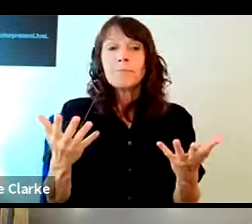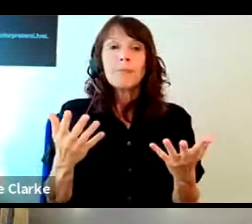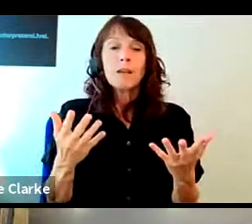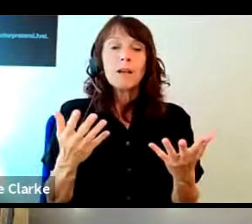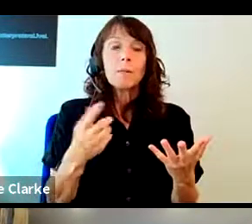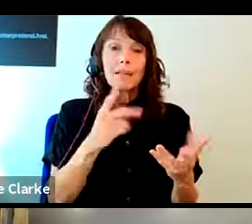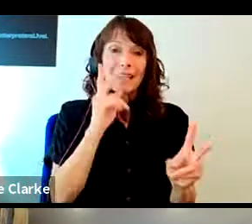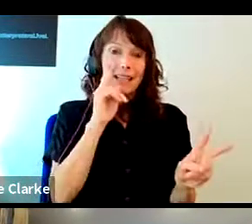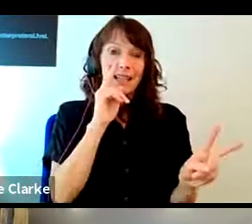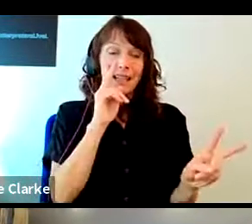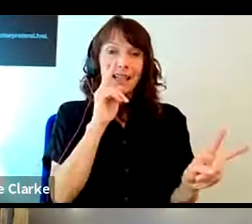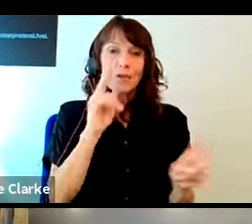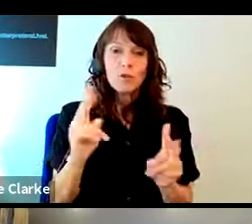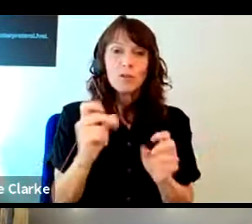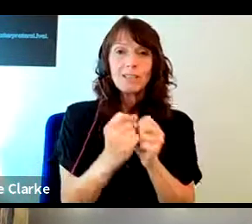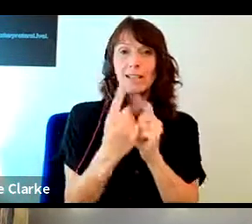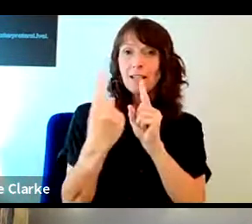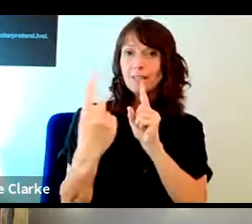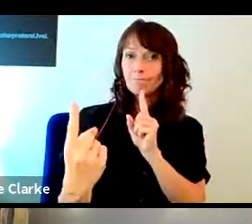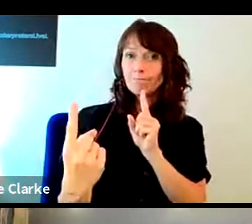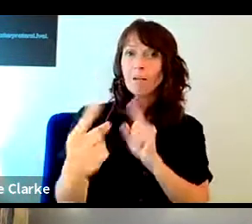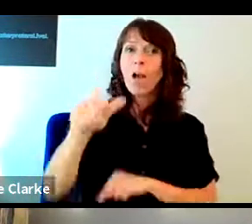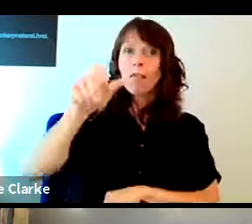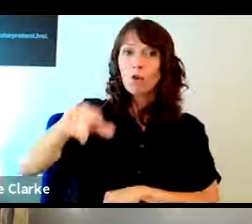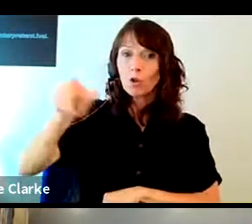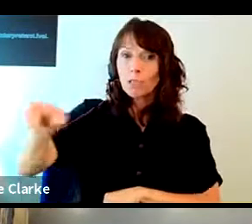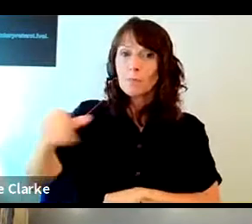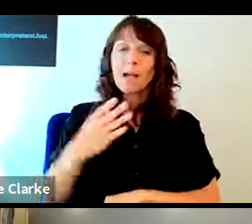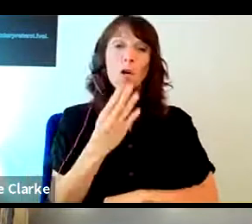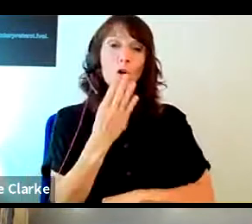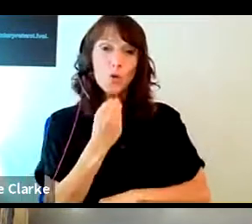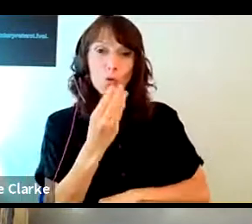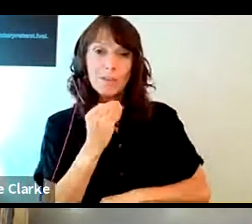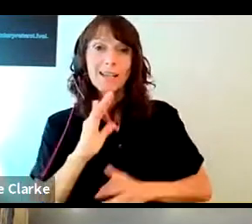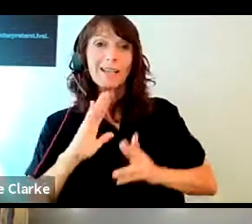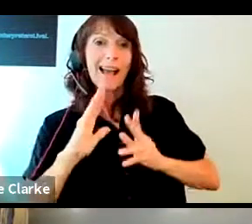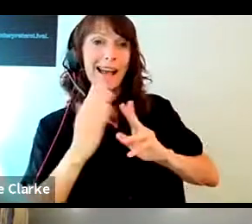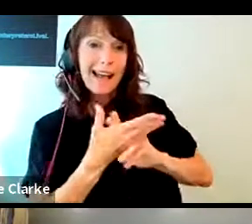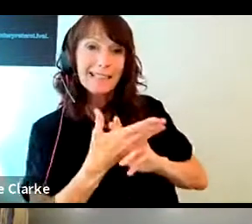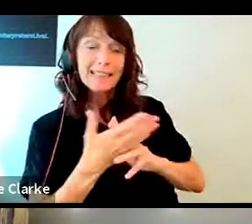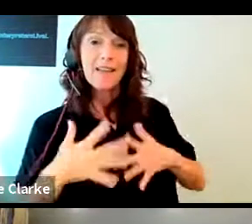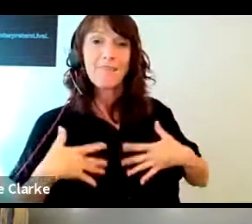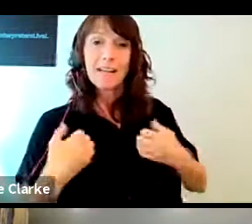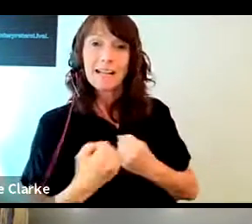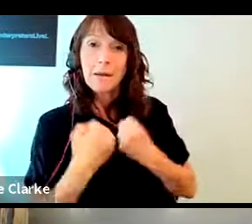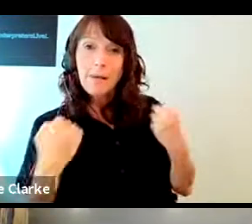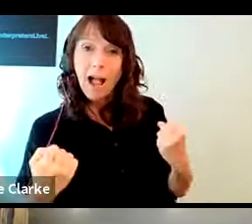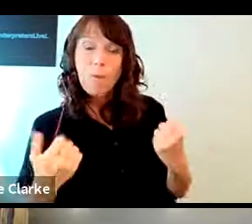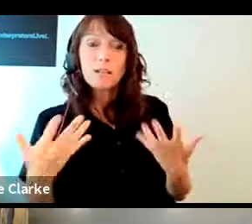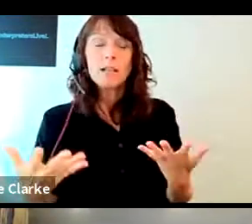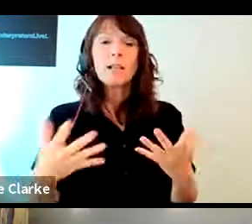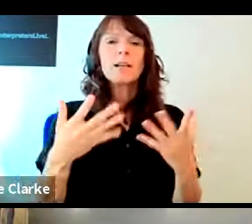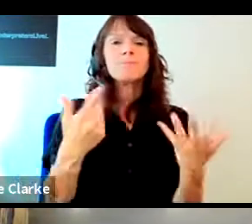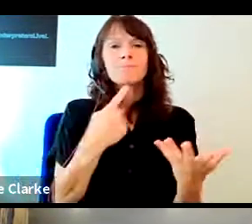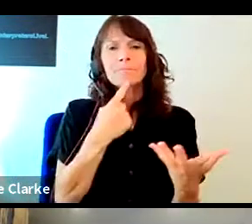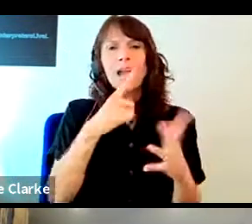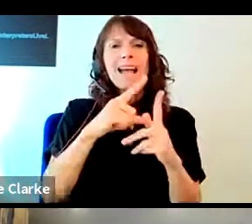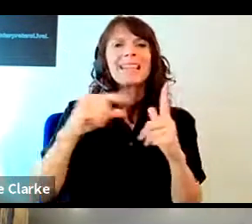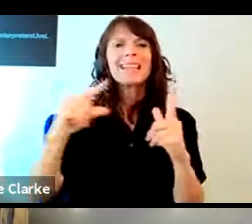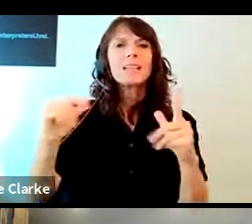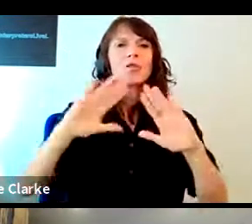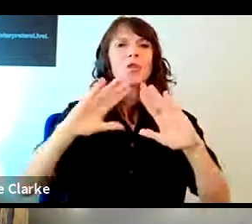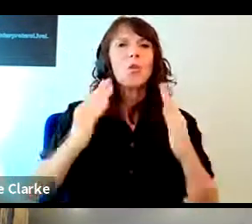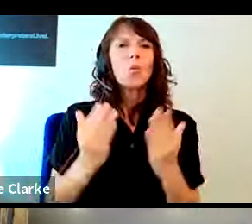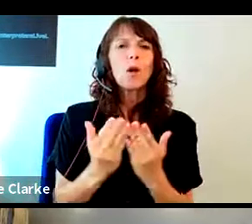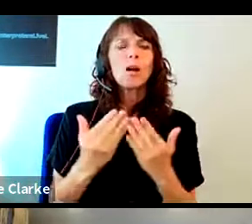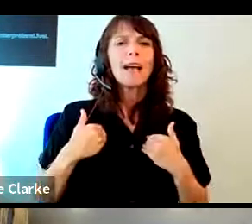use, you know, on the other side, and you see people using it and being able to be empowered. I mean, I always say digital world has empowered me.